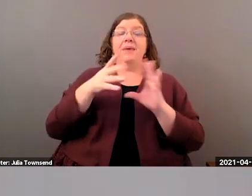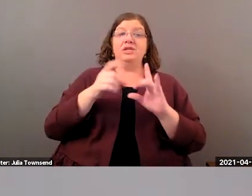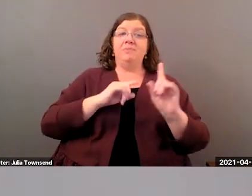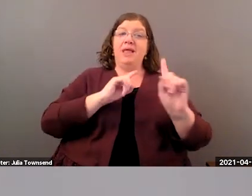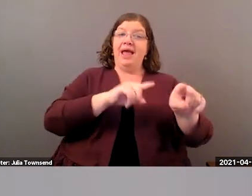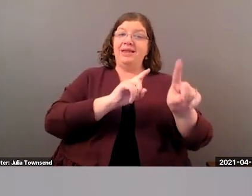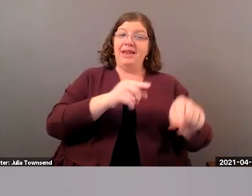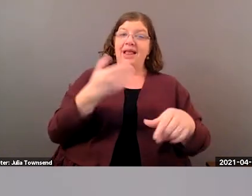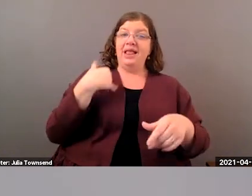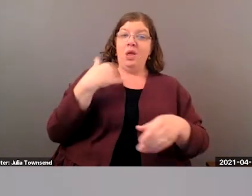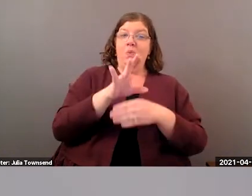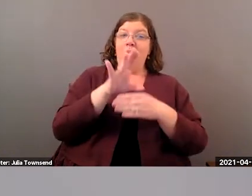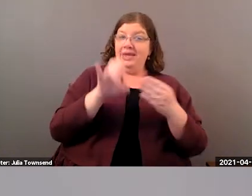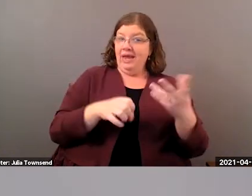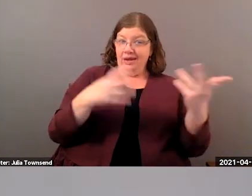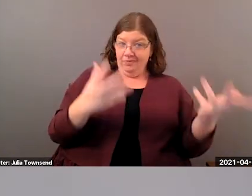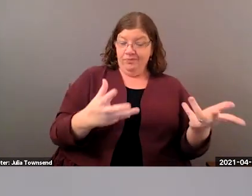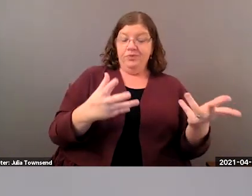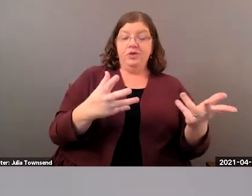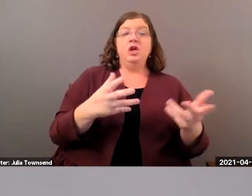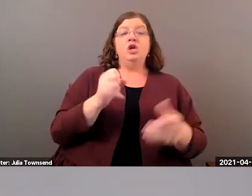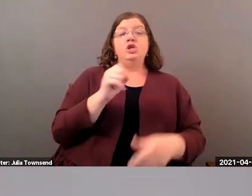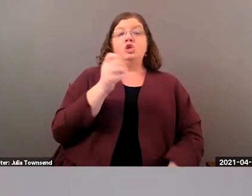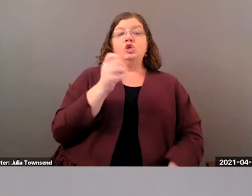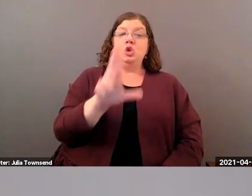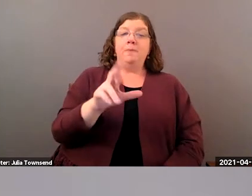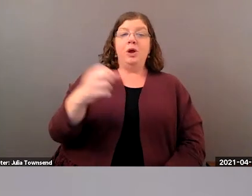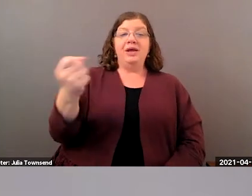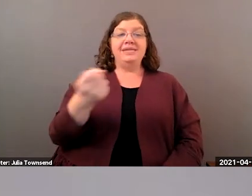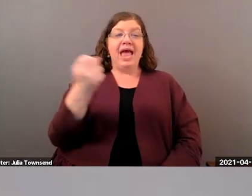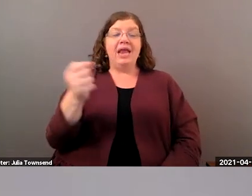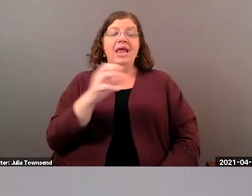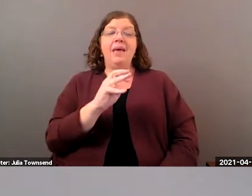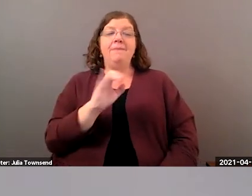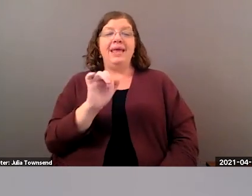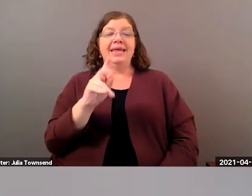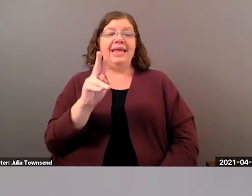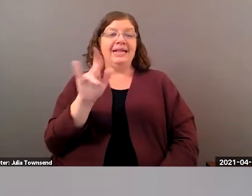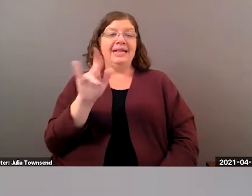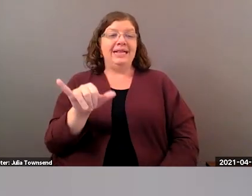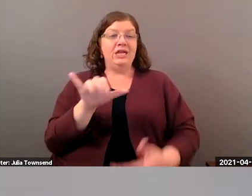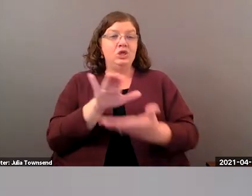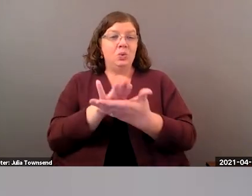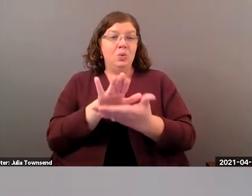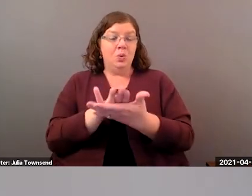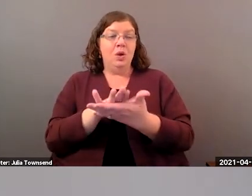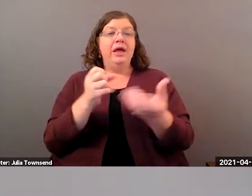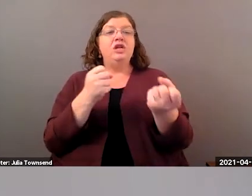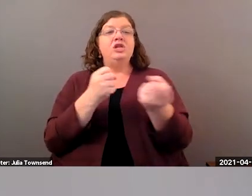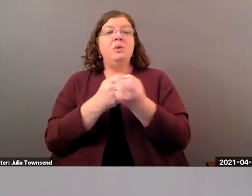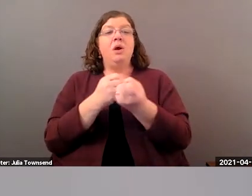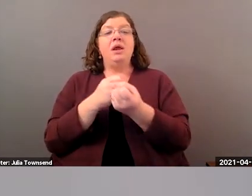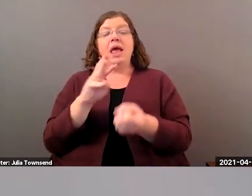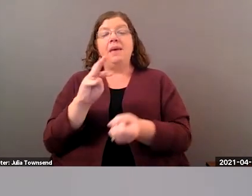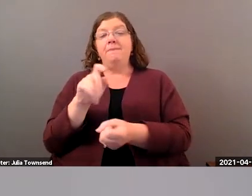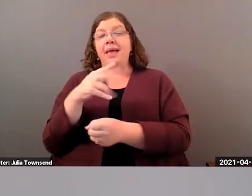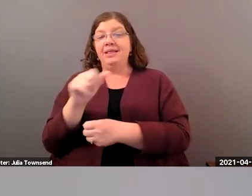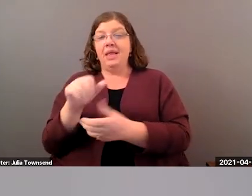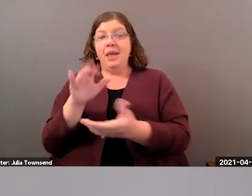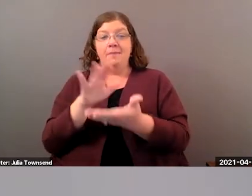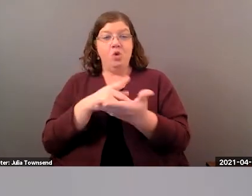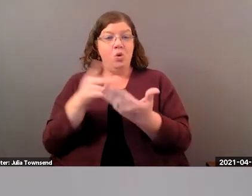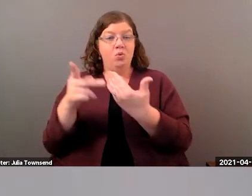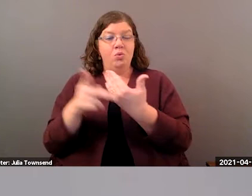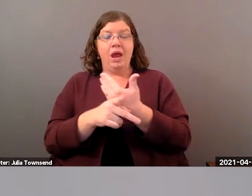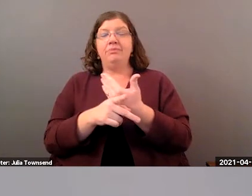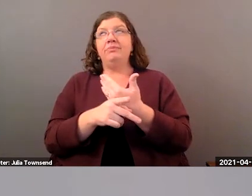really awesome. Super Saturday at McKinley School in support of the META program. And